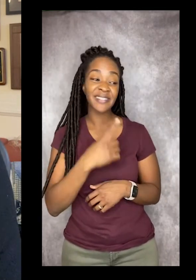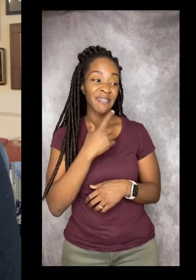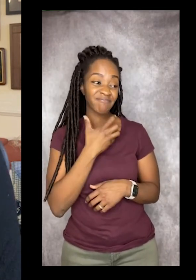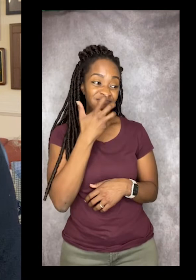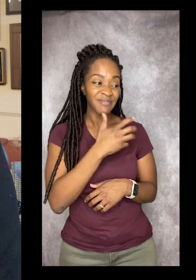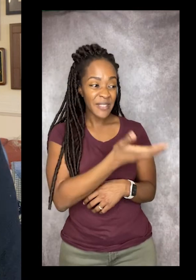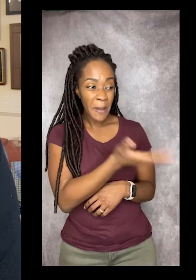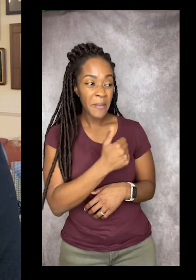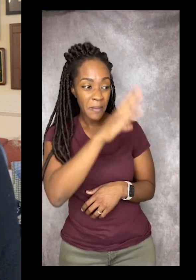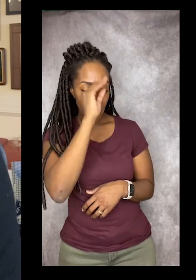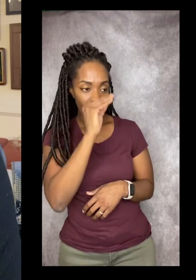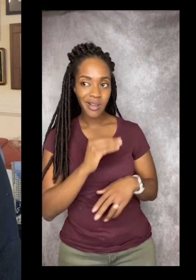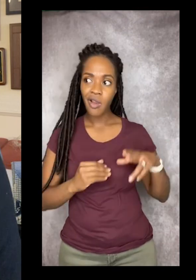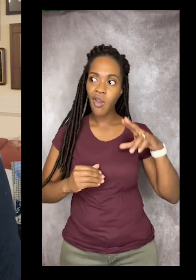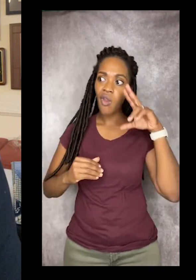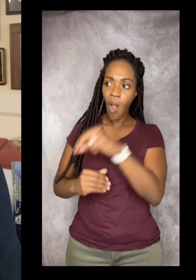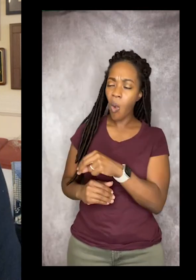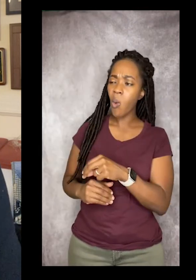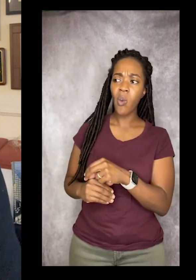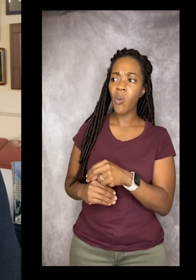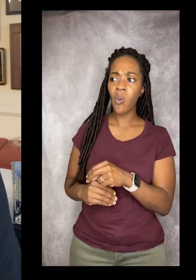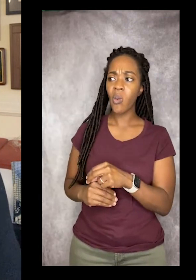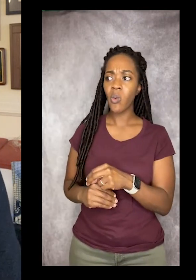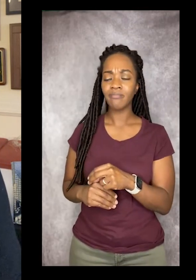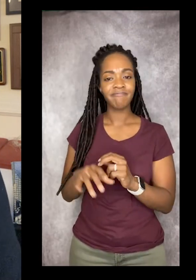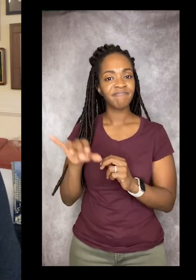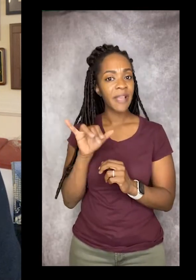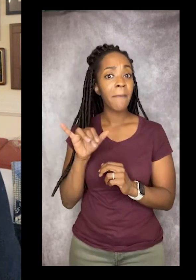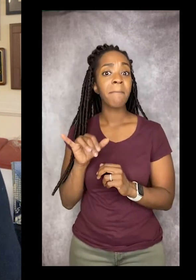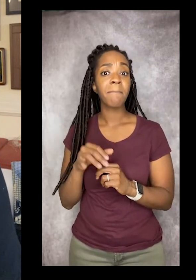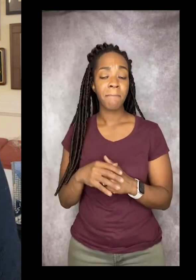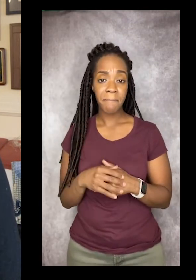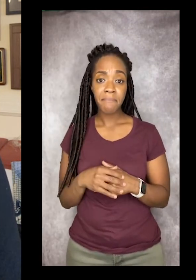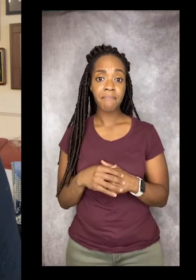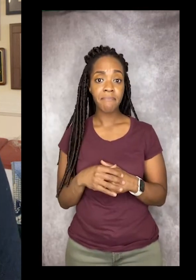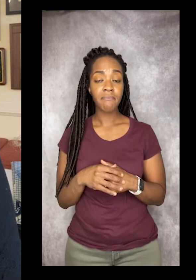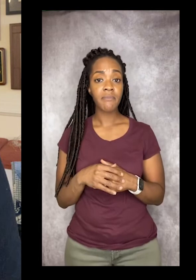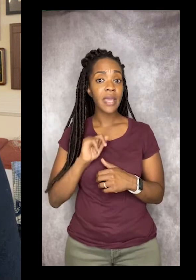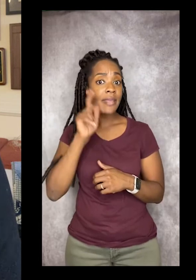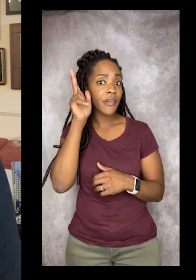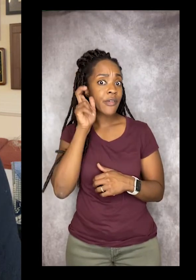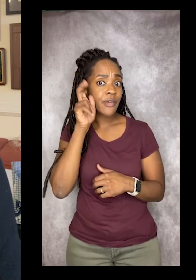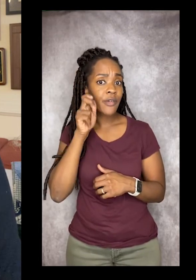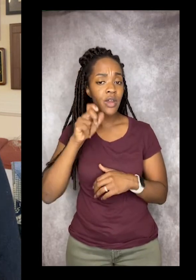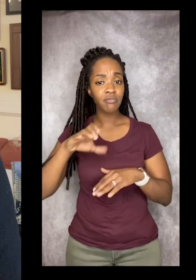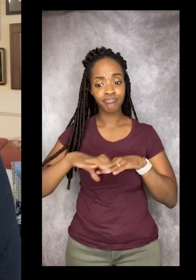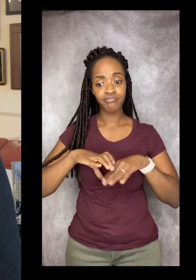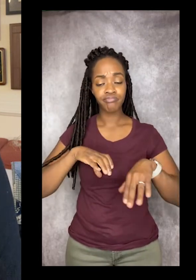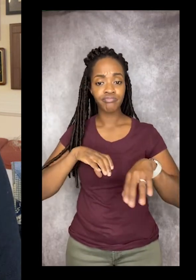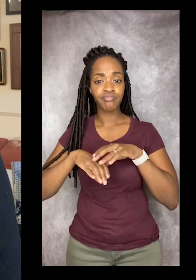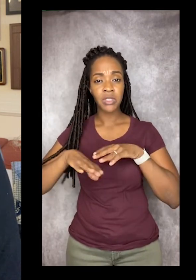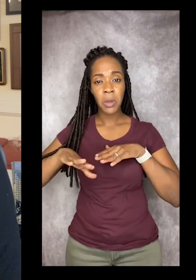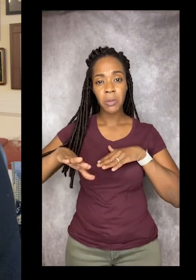voice. "No," the boy said, doing the same. Then they heard the slippers sliding over